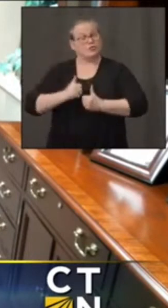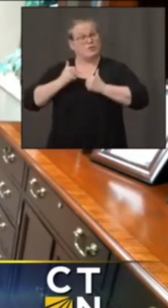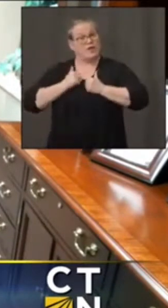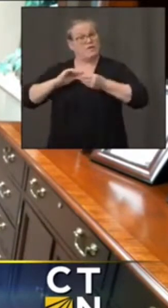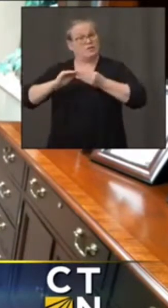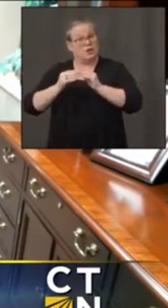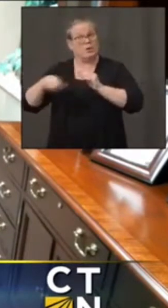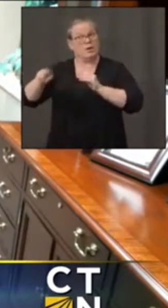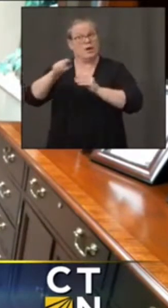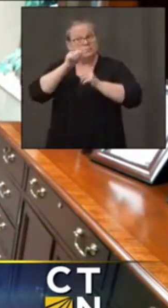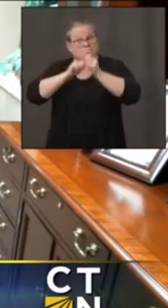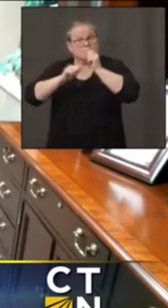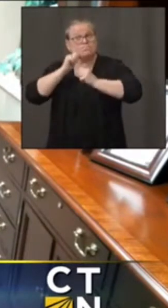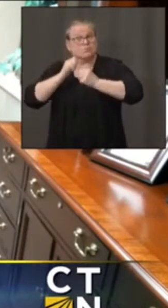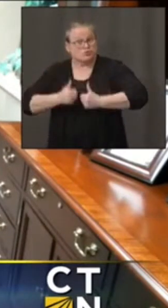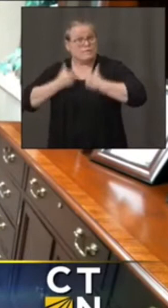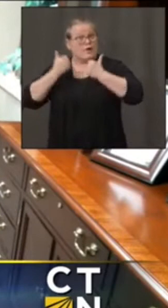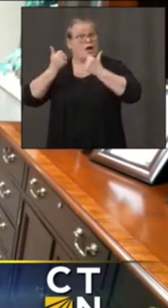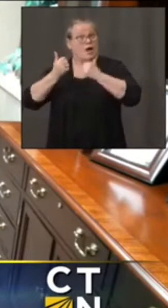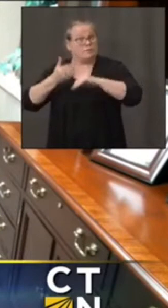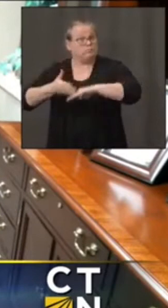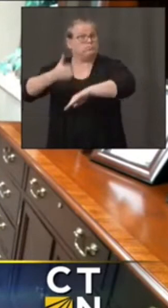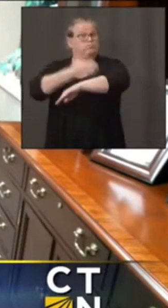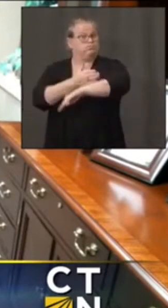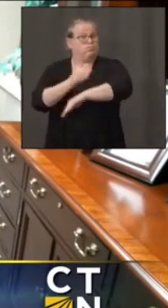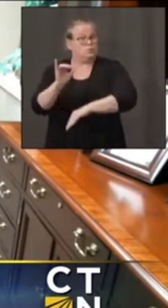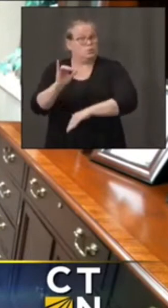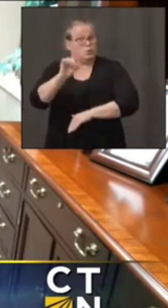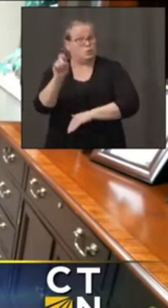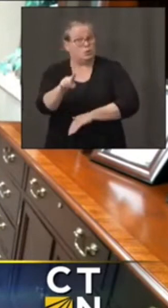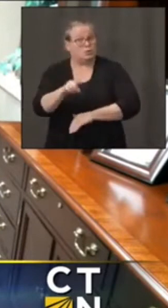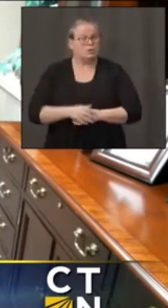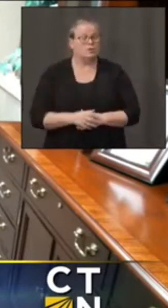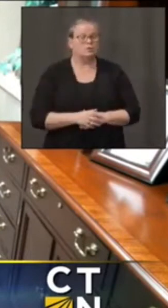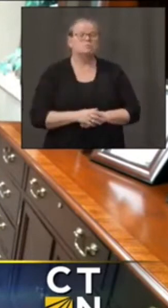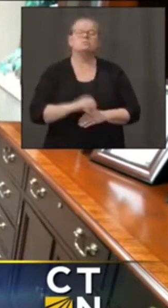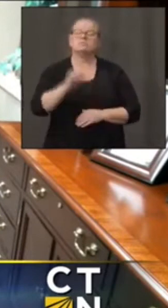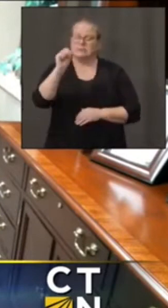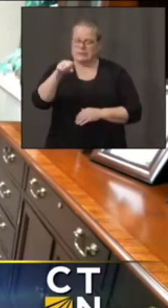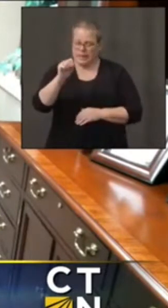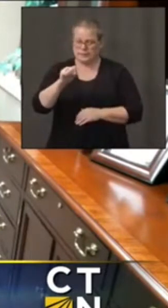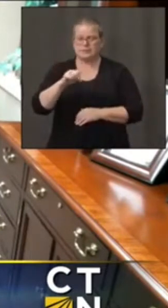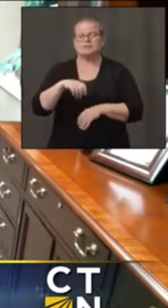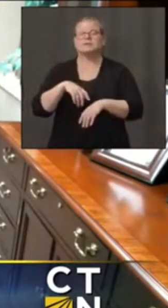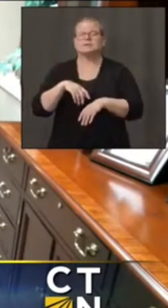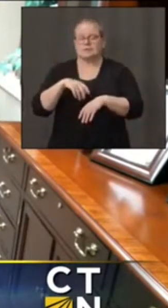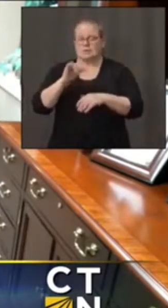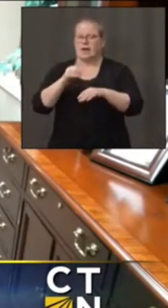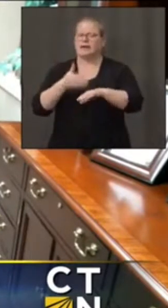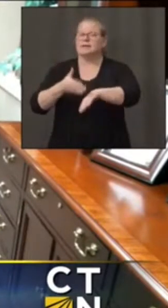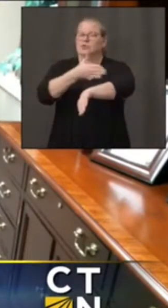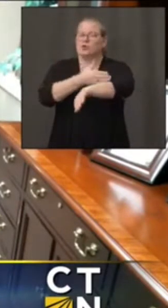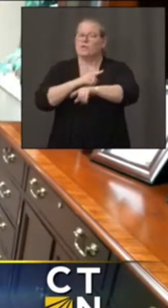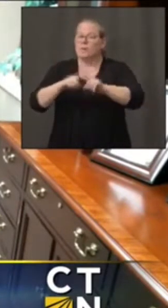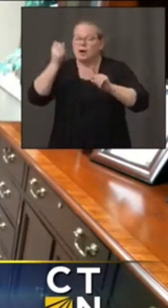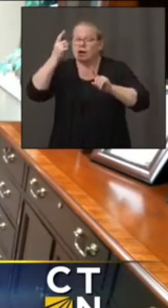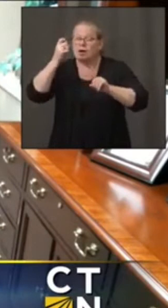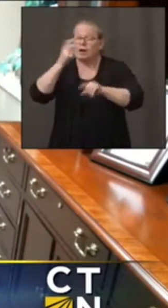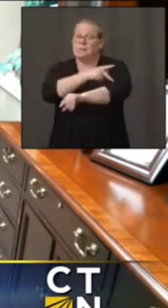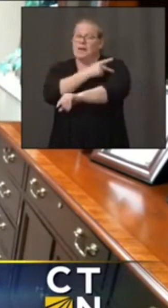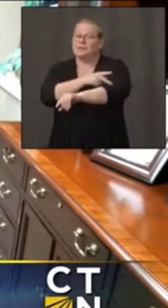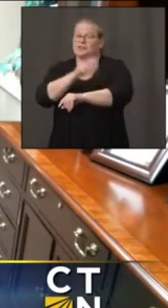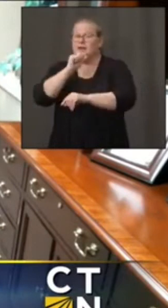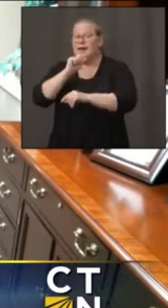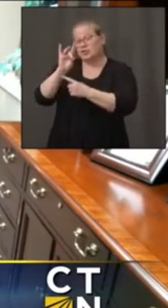Yes, in general, that's true. I would say, though, that patients who are over the age of 80 and end up on a